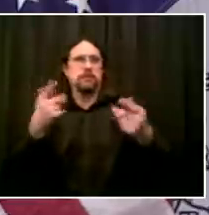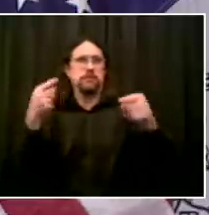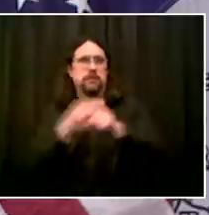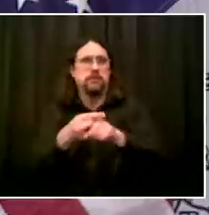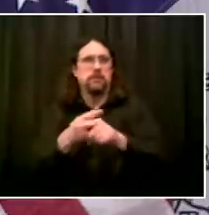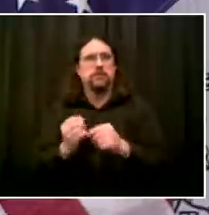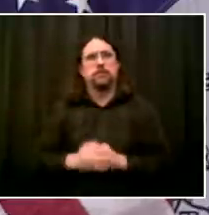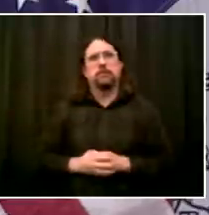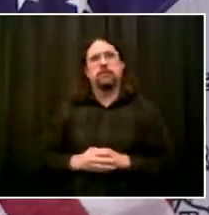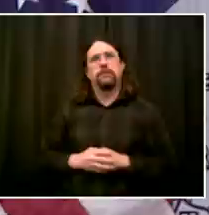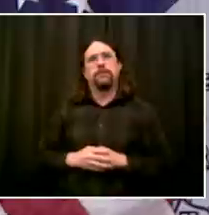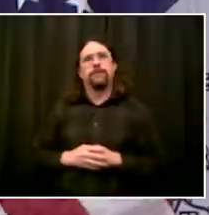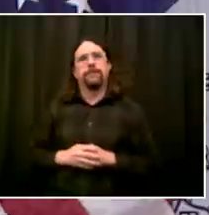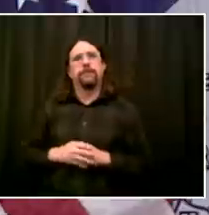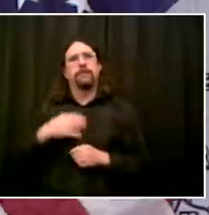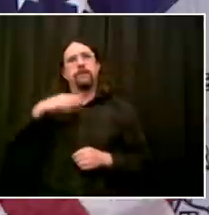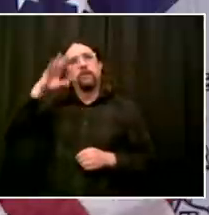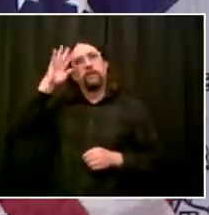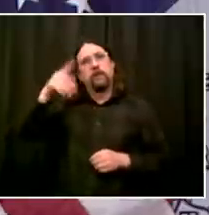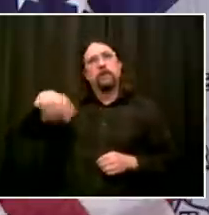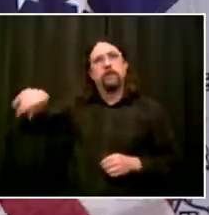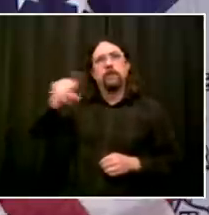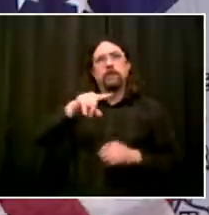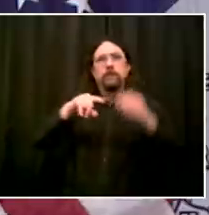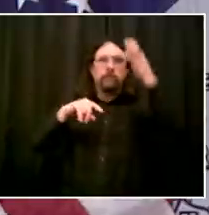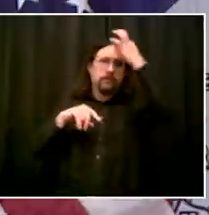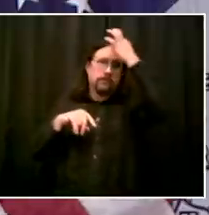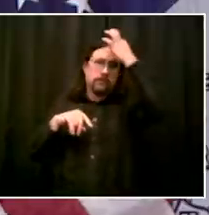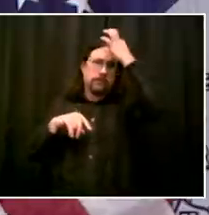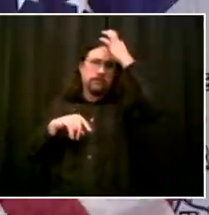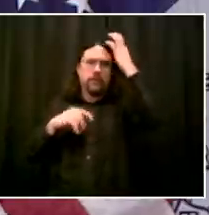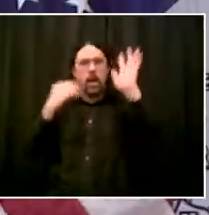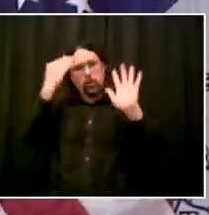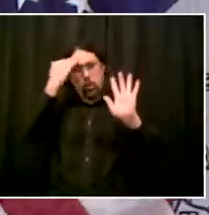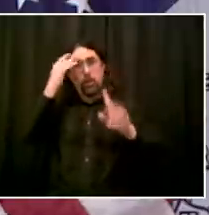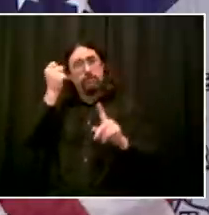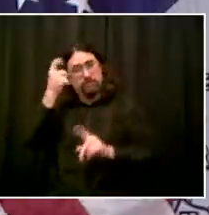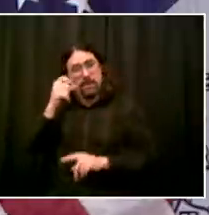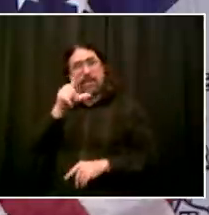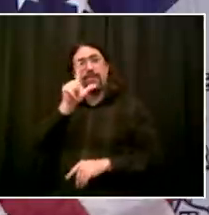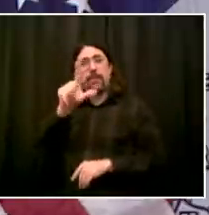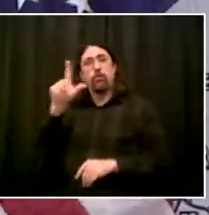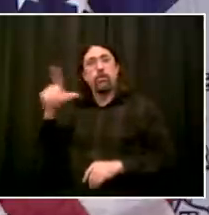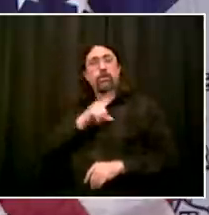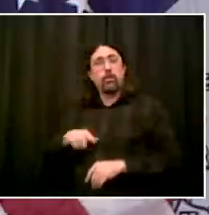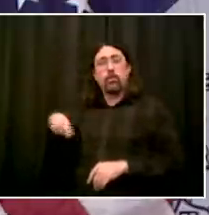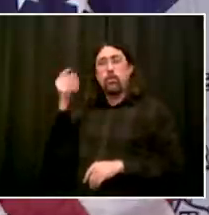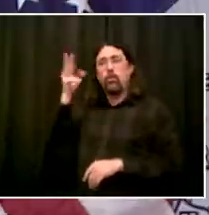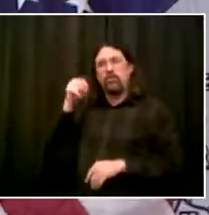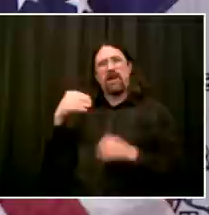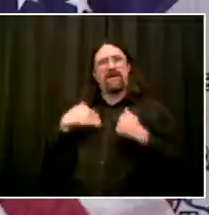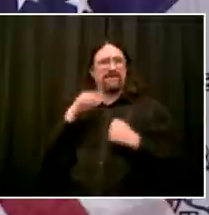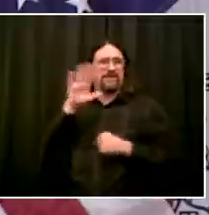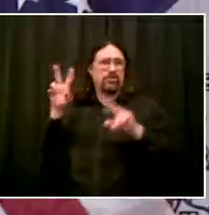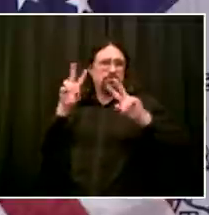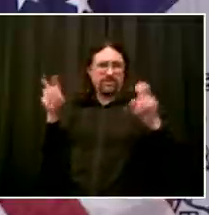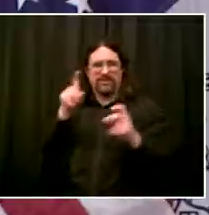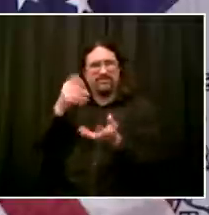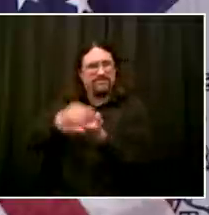that would help everyday working people and help small businesses and not leave people in this kind